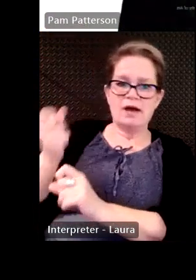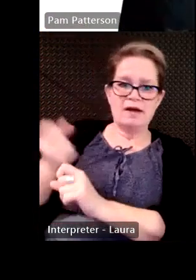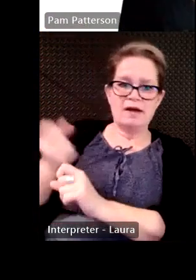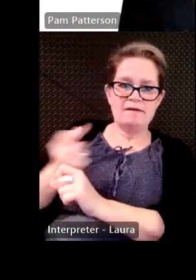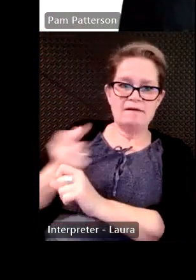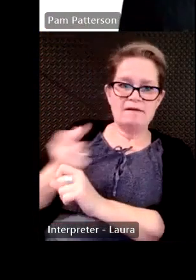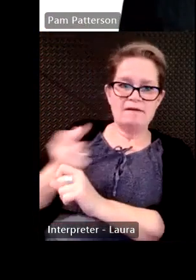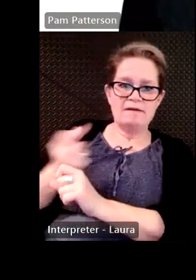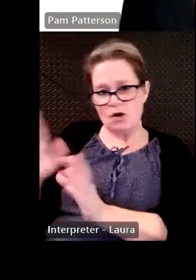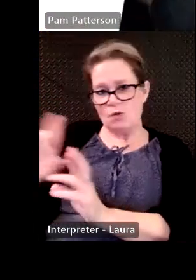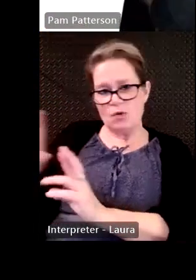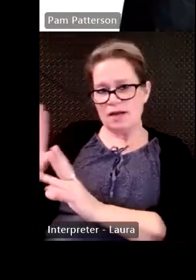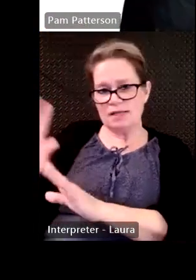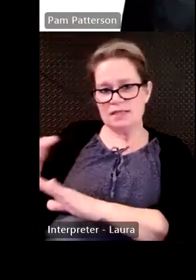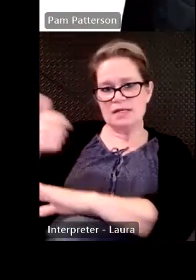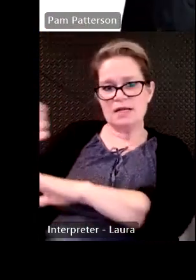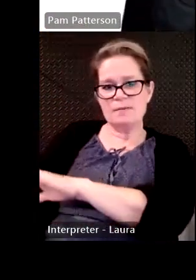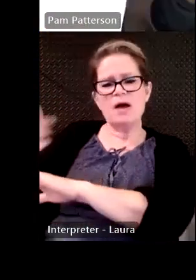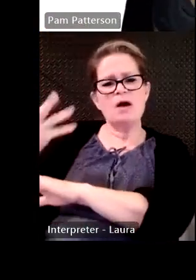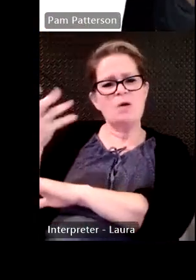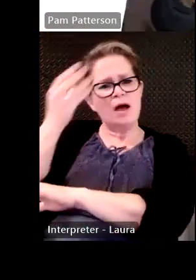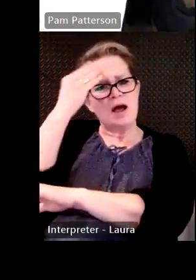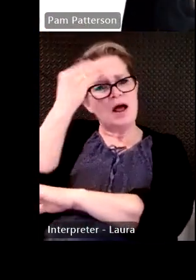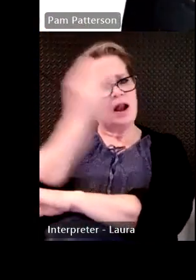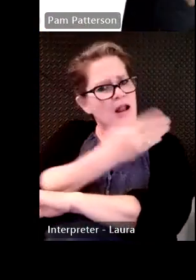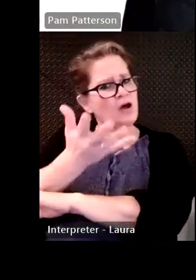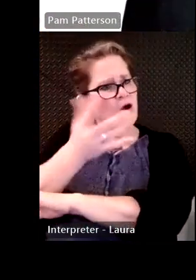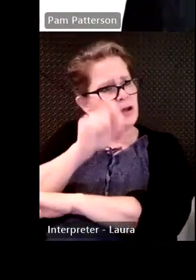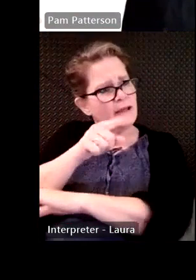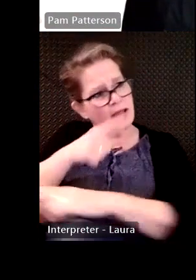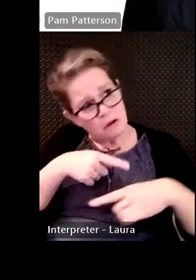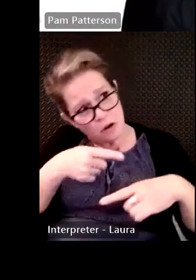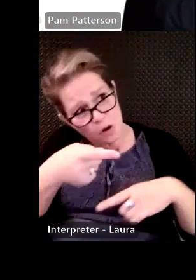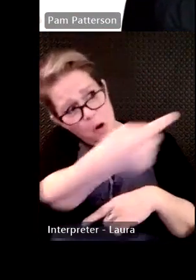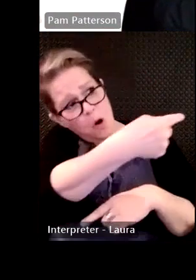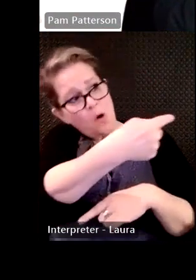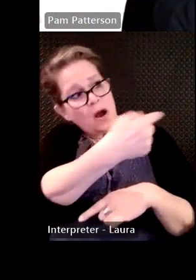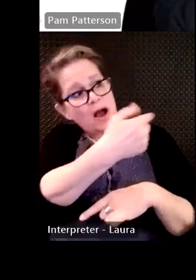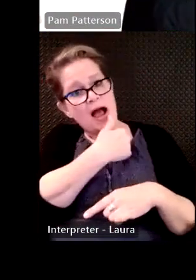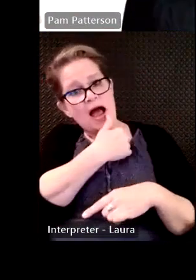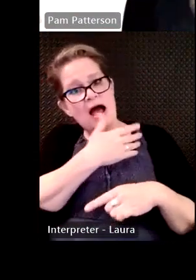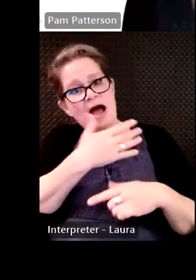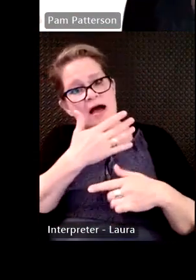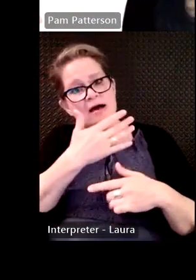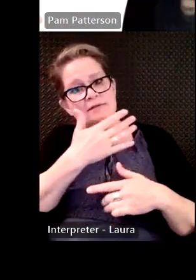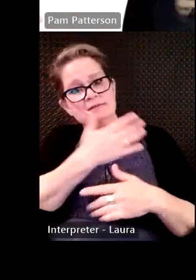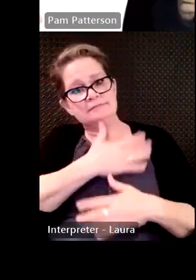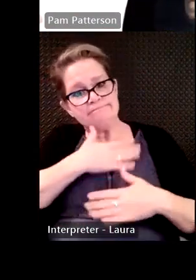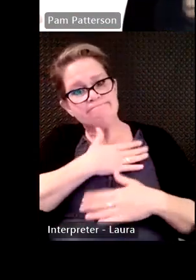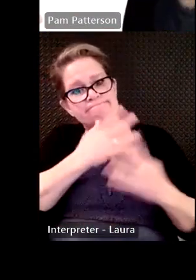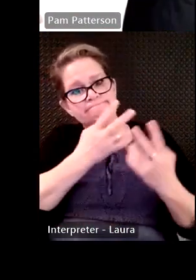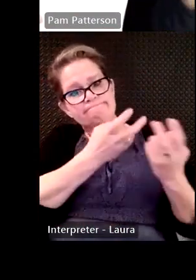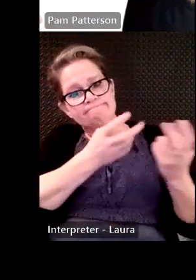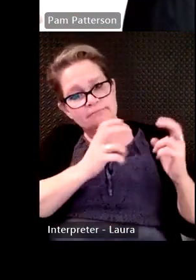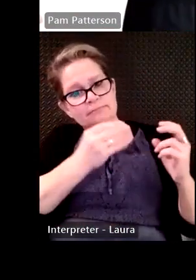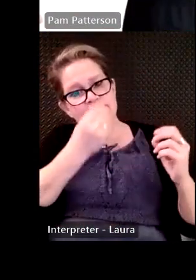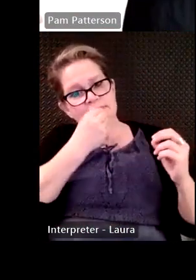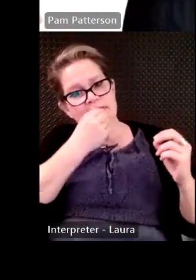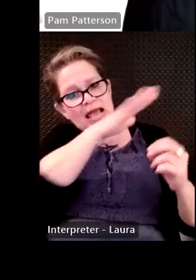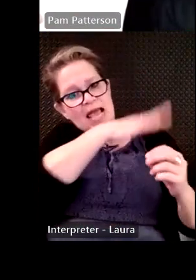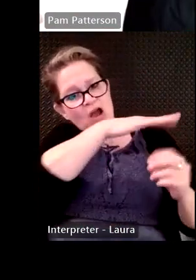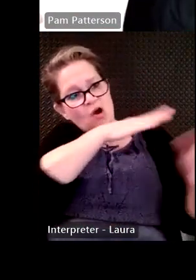Lambert Lounge, so please help yourself to that. And feel free to come in and out. This, like I say, it's very informal setting. We're also going to try and address this. I know there